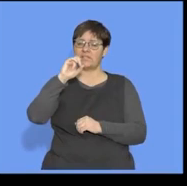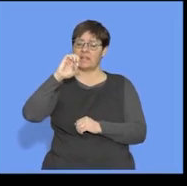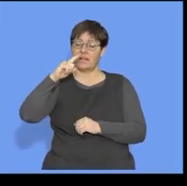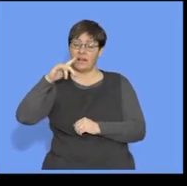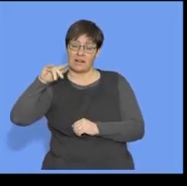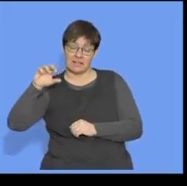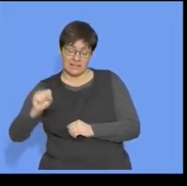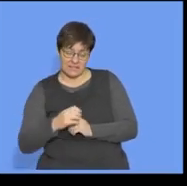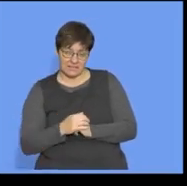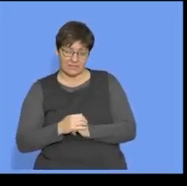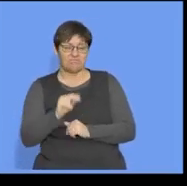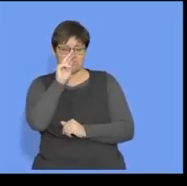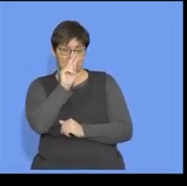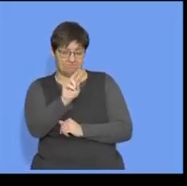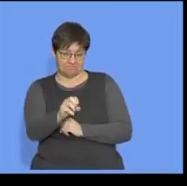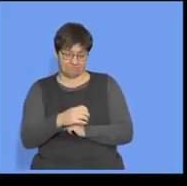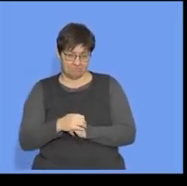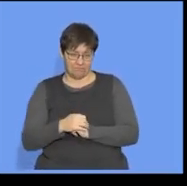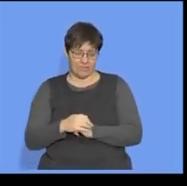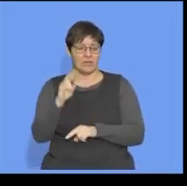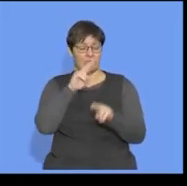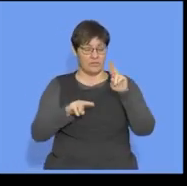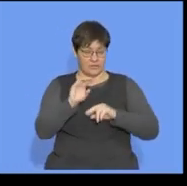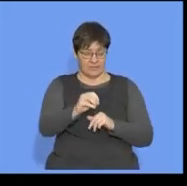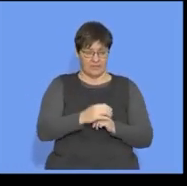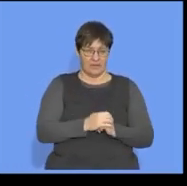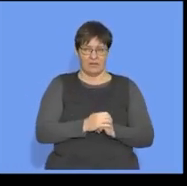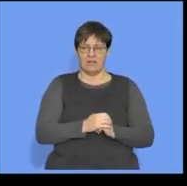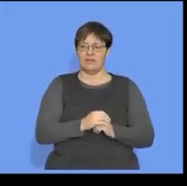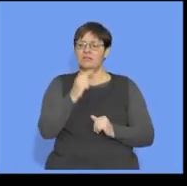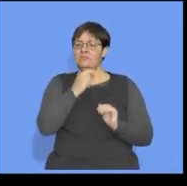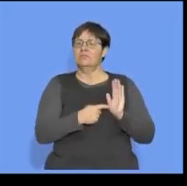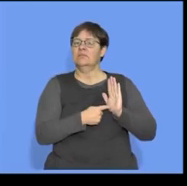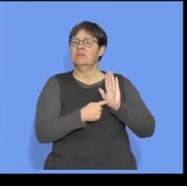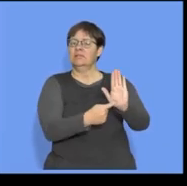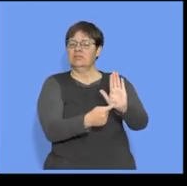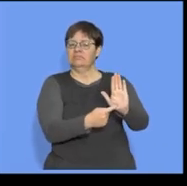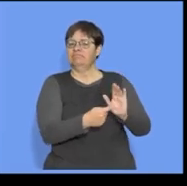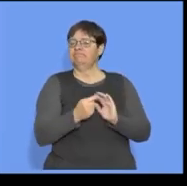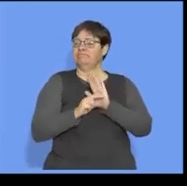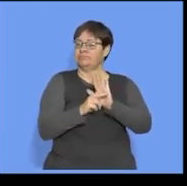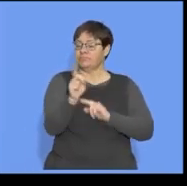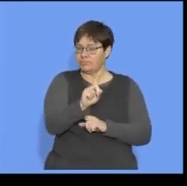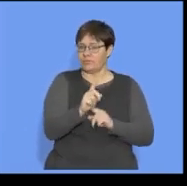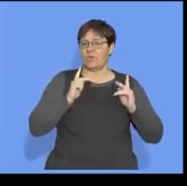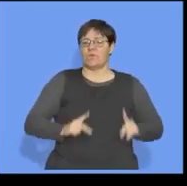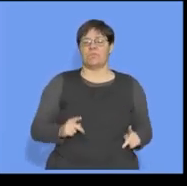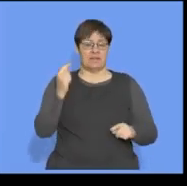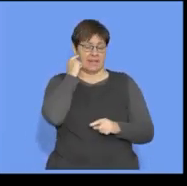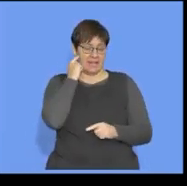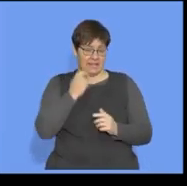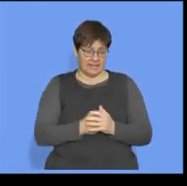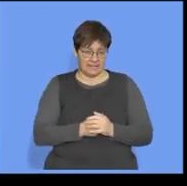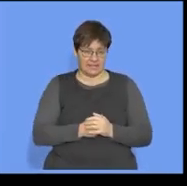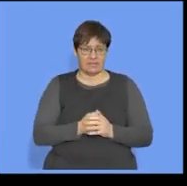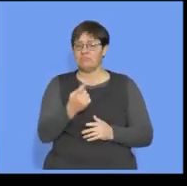the ossicles. You can see them there. It's the revision. Now, the diagram here represents the